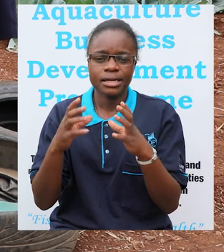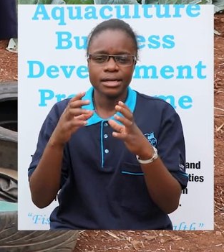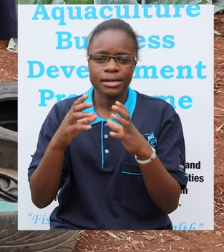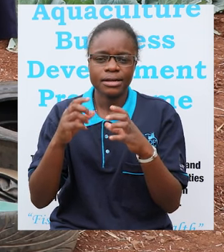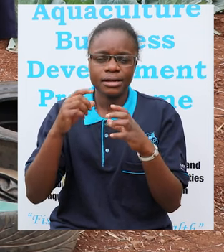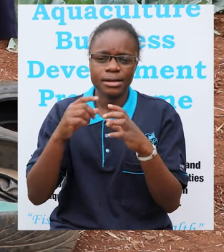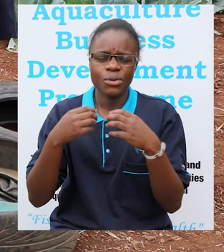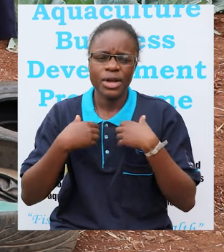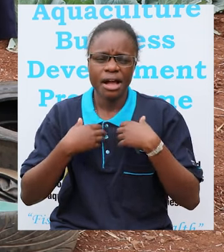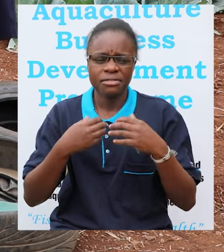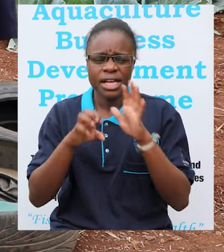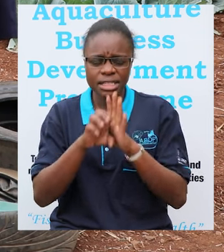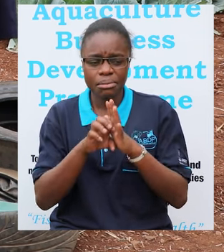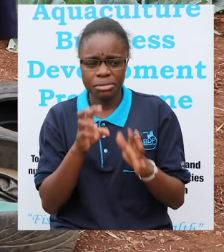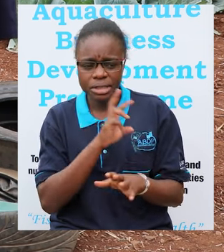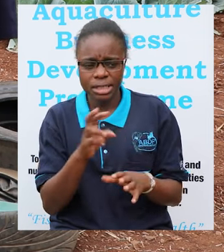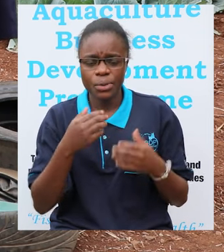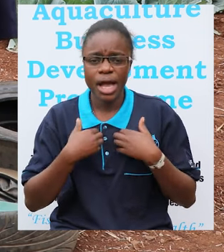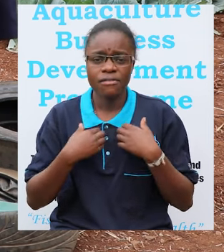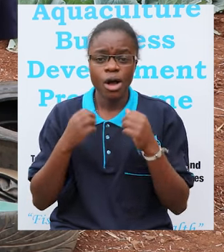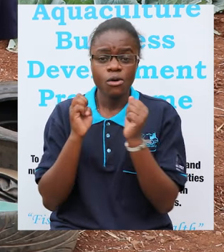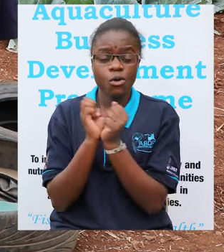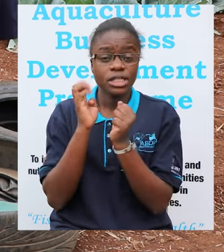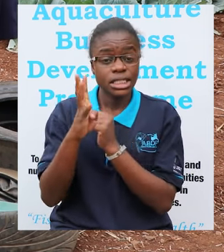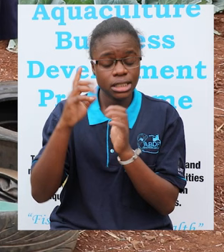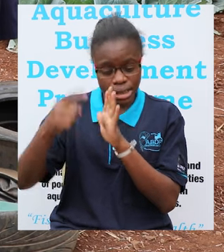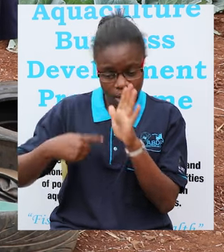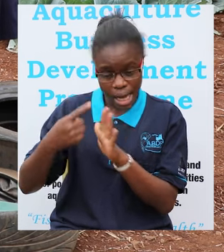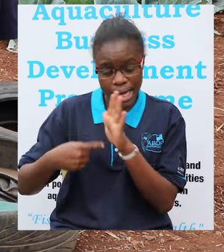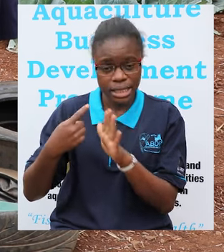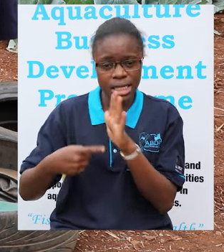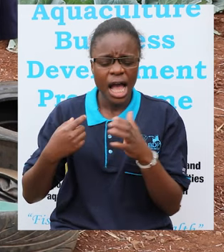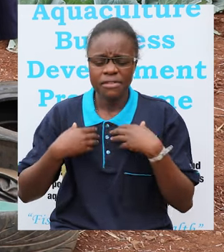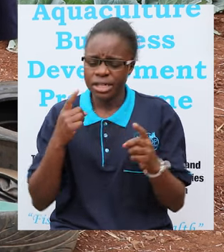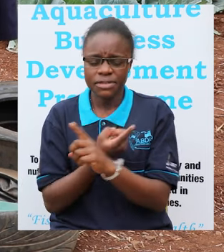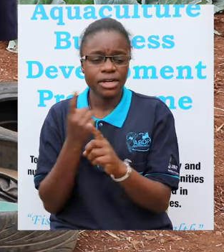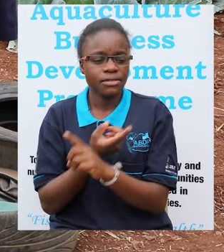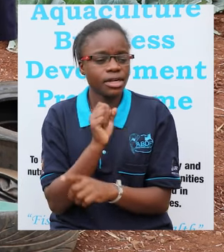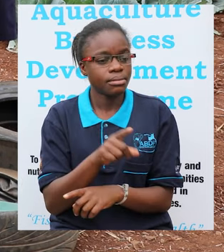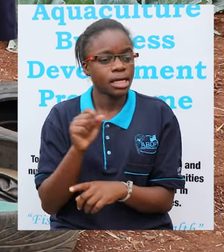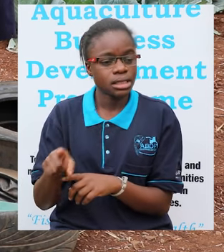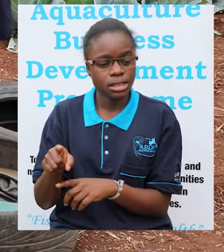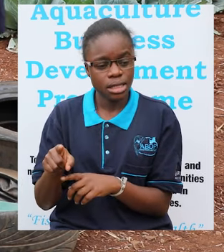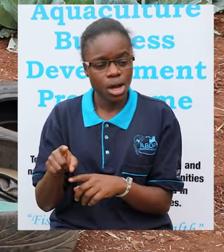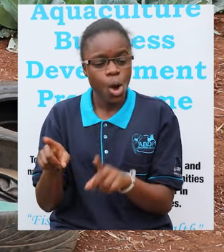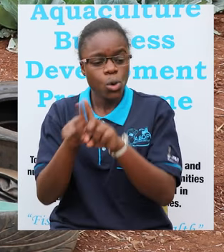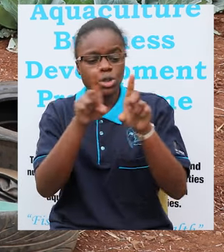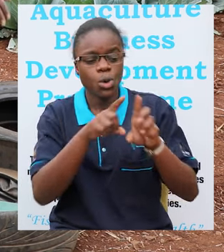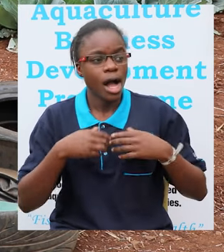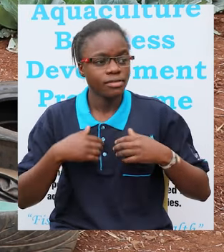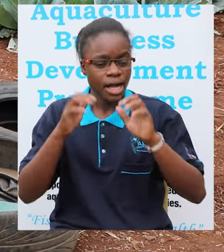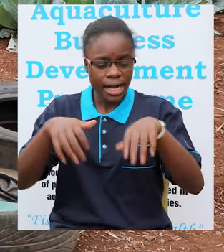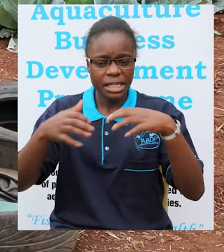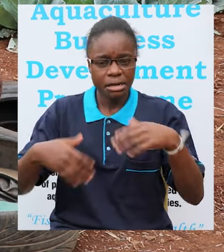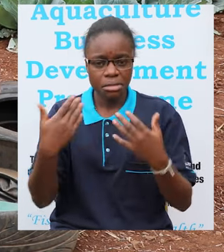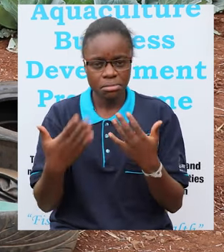number. This particular garden is about 14 tires and we have a lot of plants. You can also just have